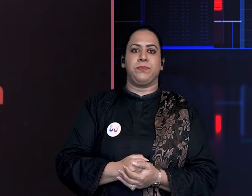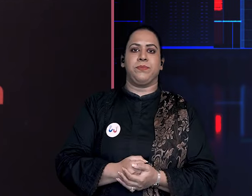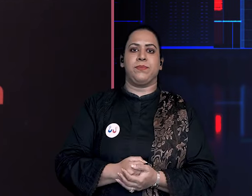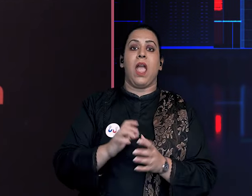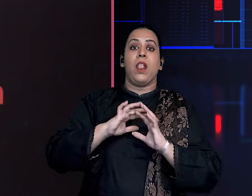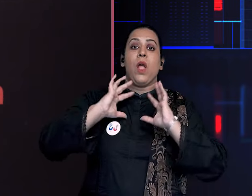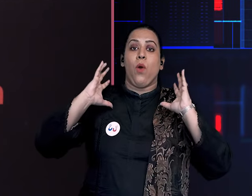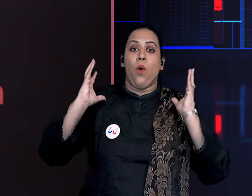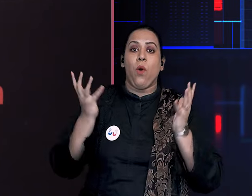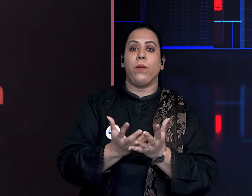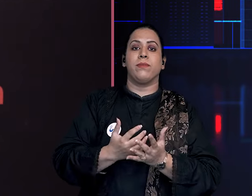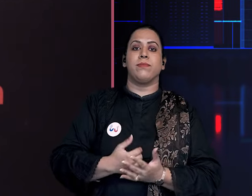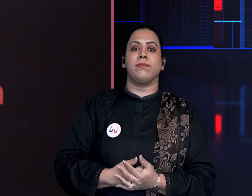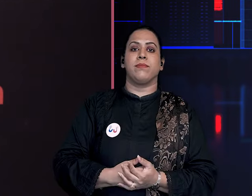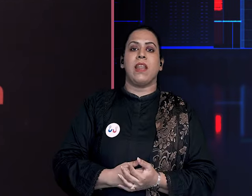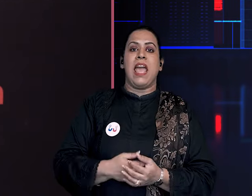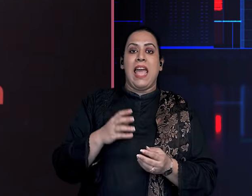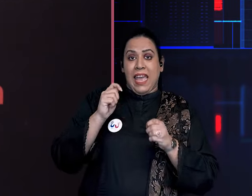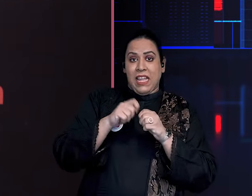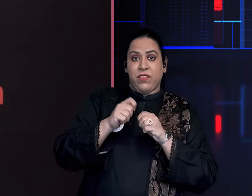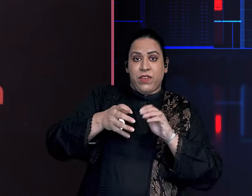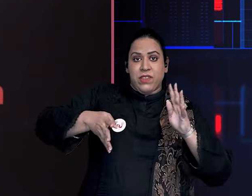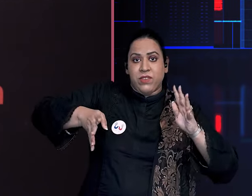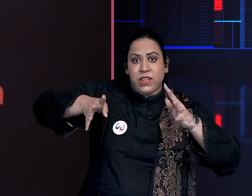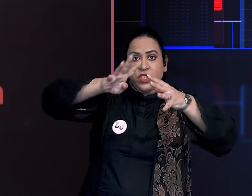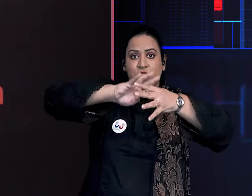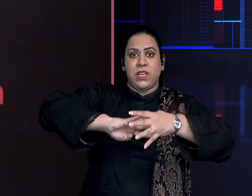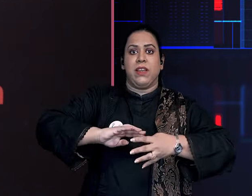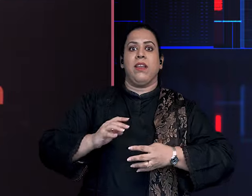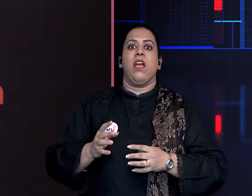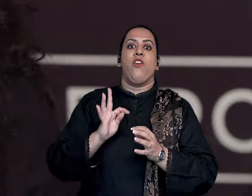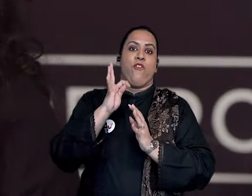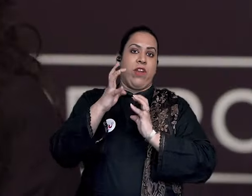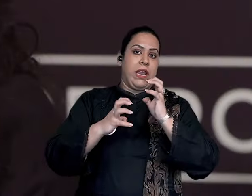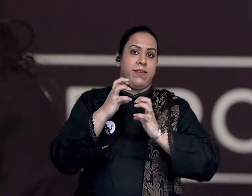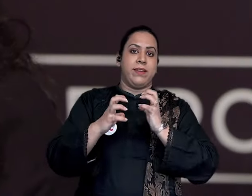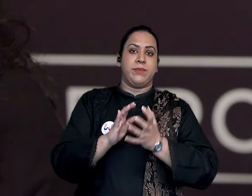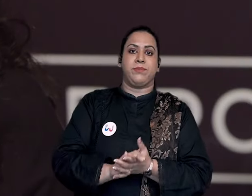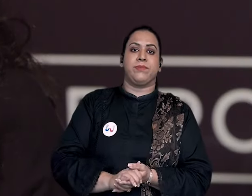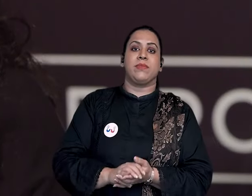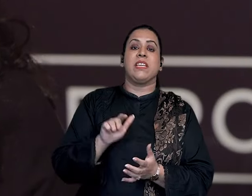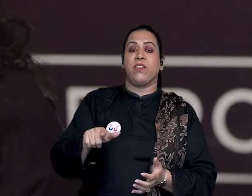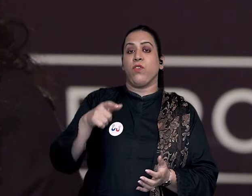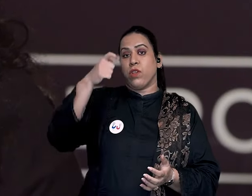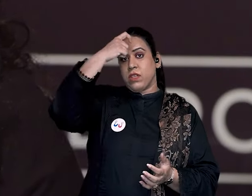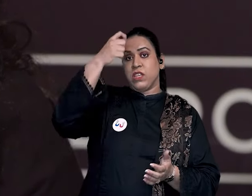a visual form, in a visual format, where they're engaging and then bringing out a visual